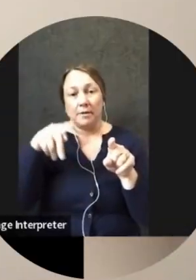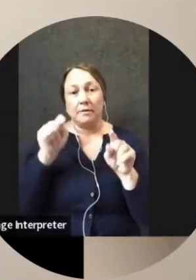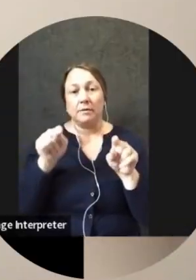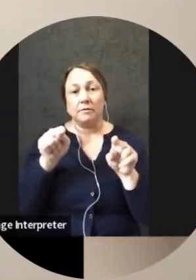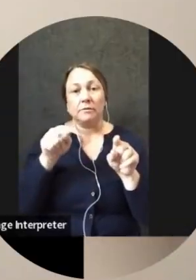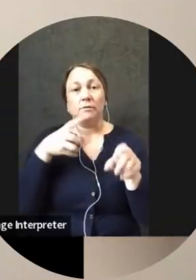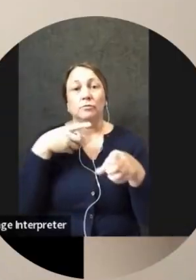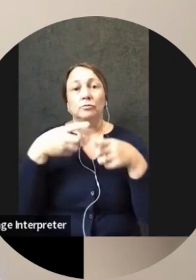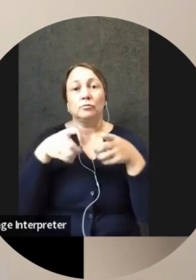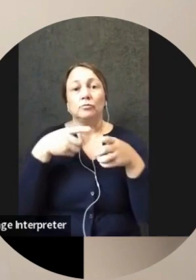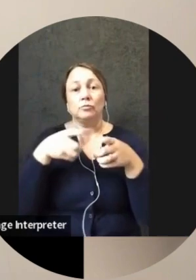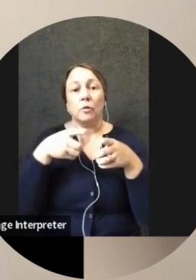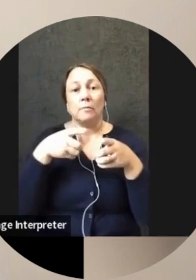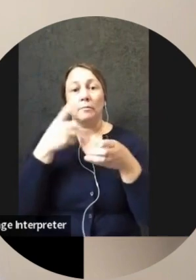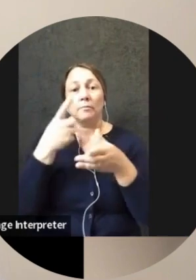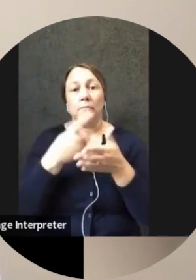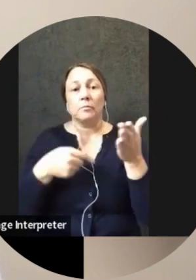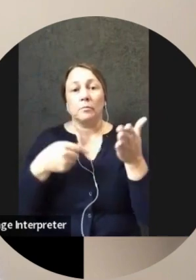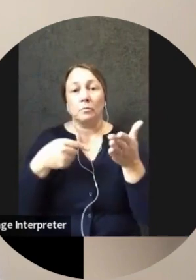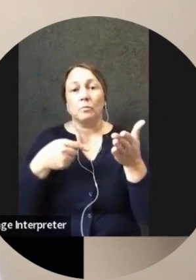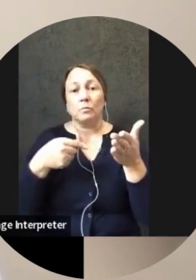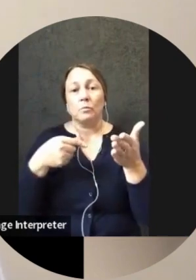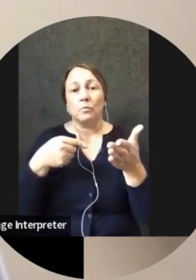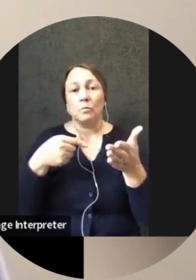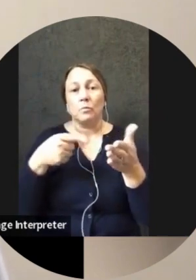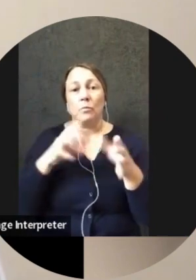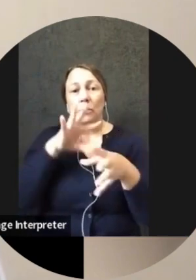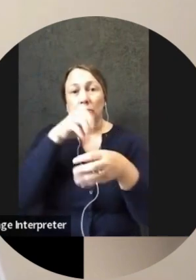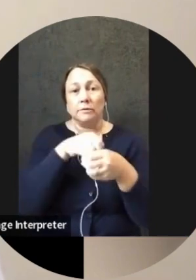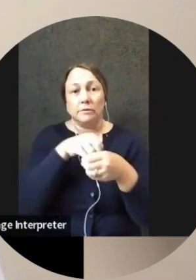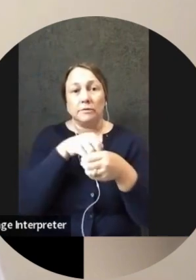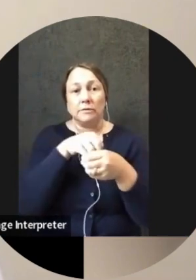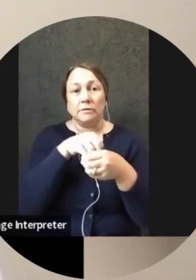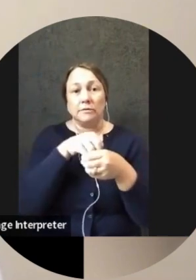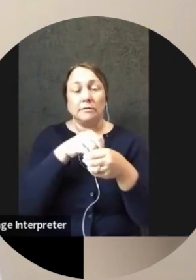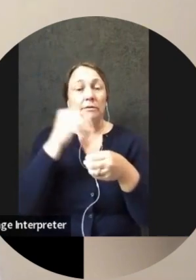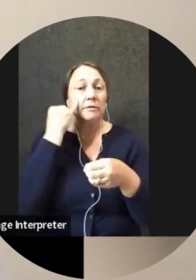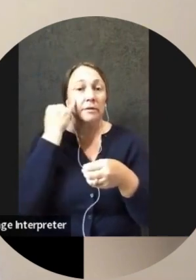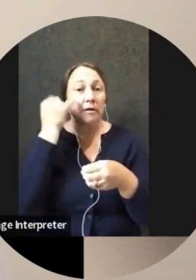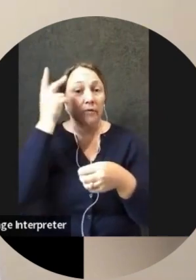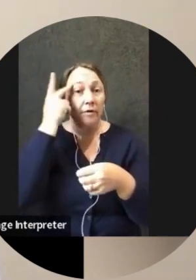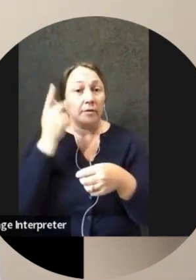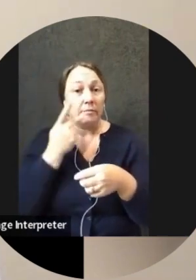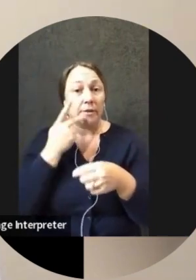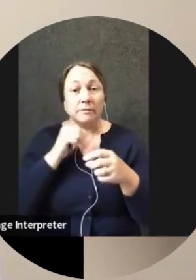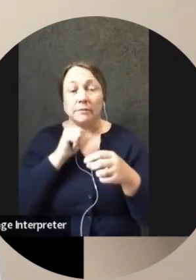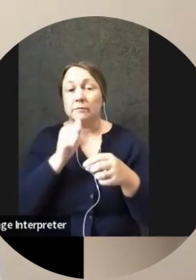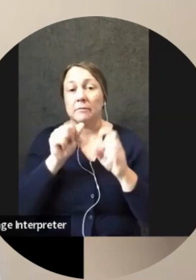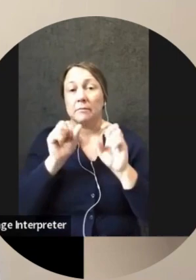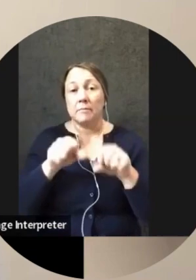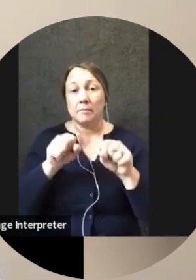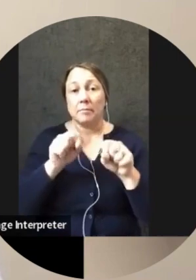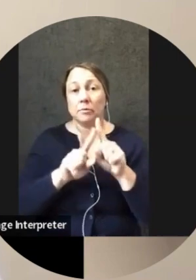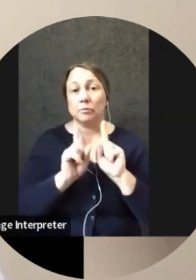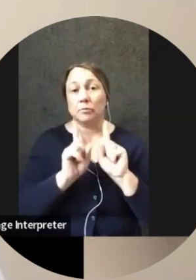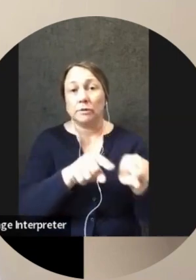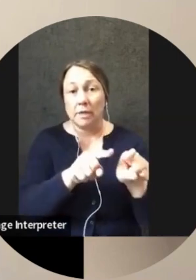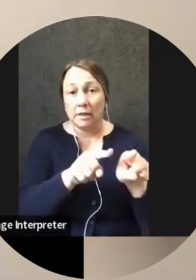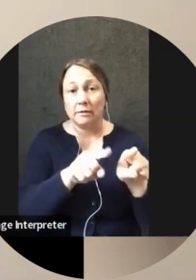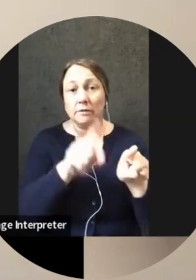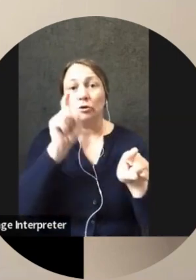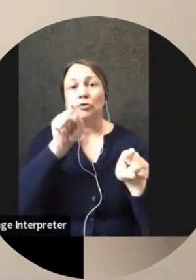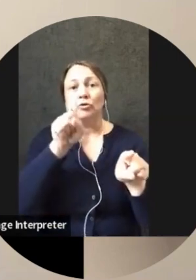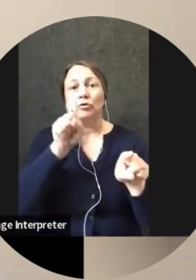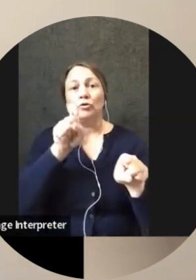describing what I had said earlier, what's supposed to be contained in it. If the parent is unable to attend, the parent should contact whoever